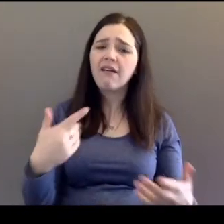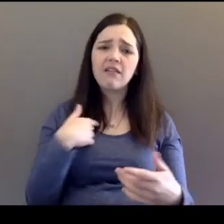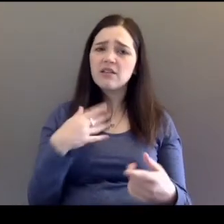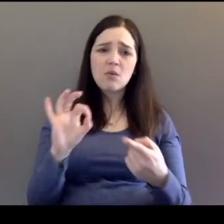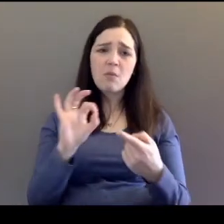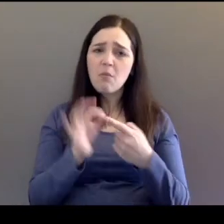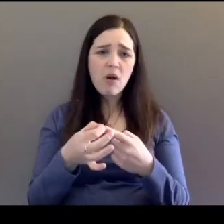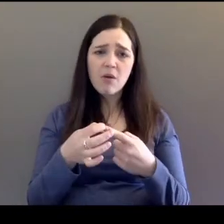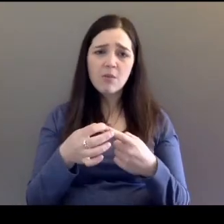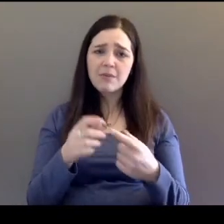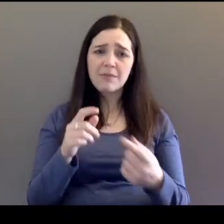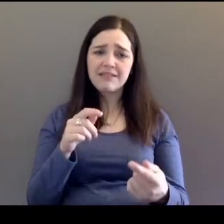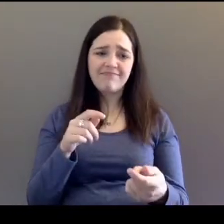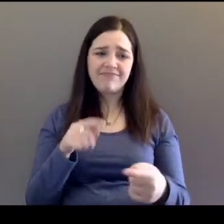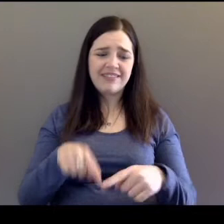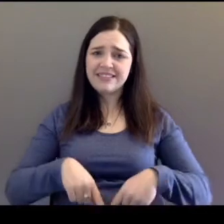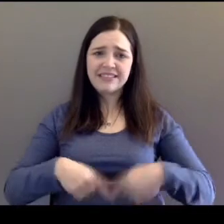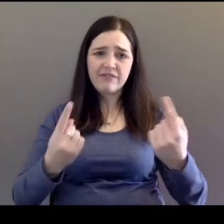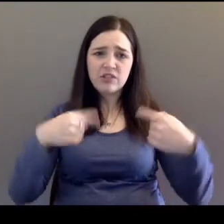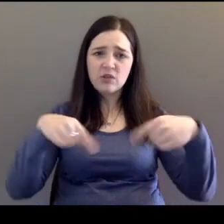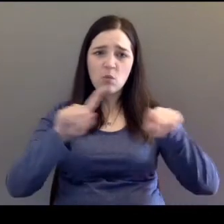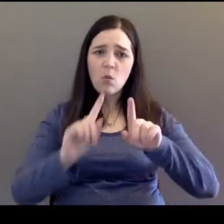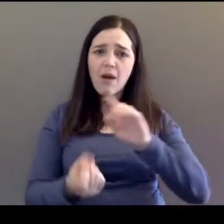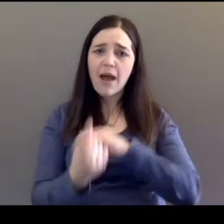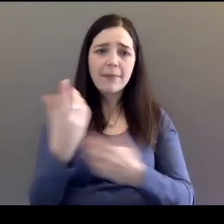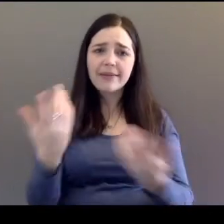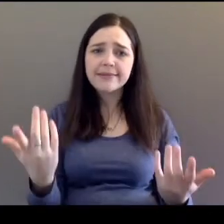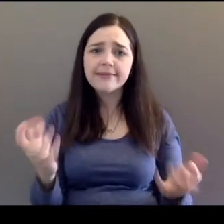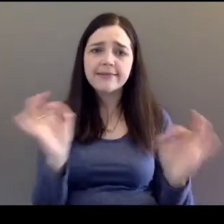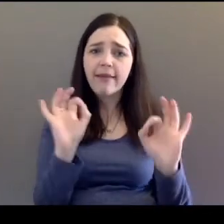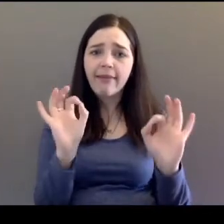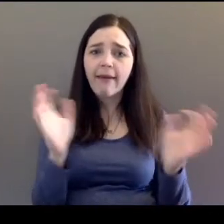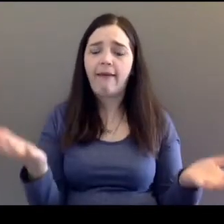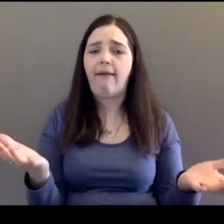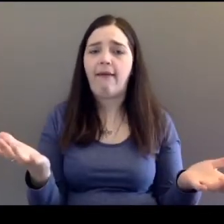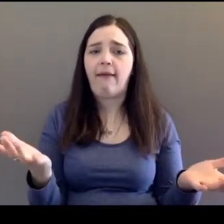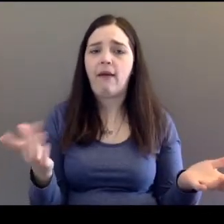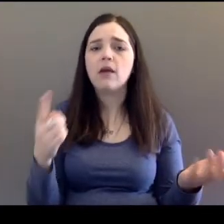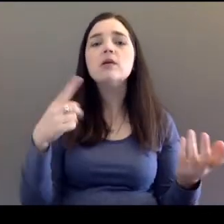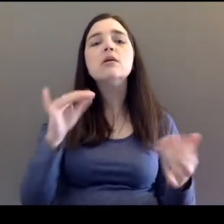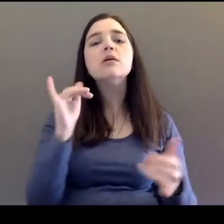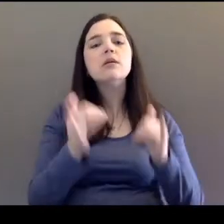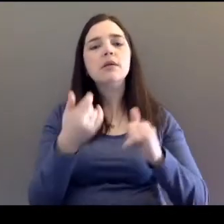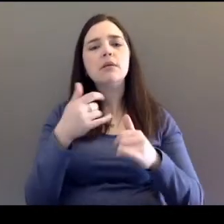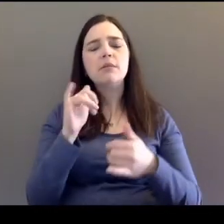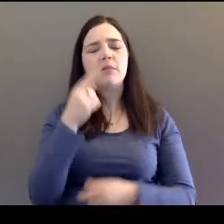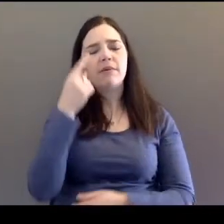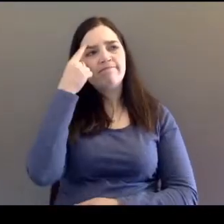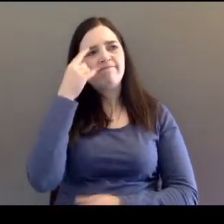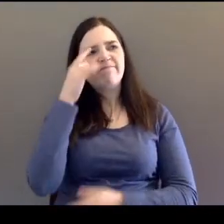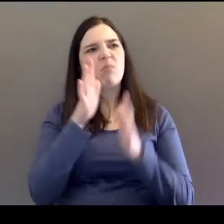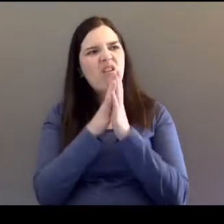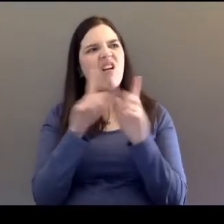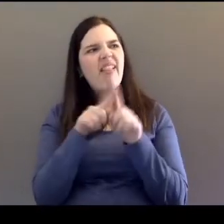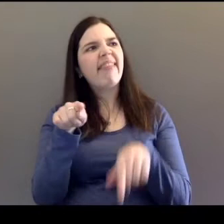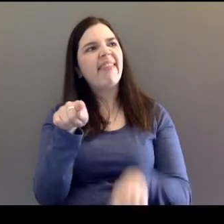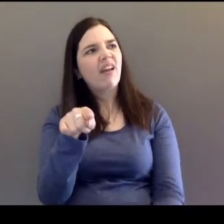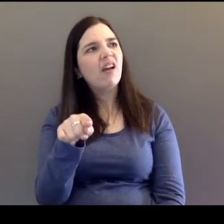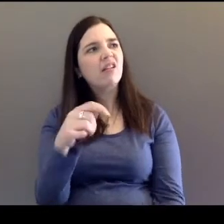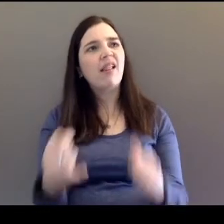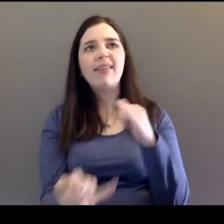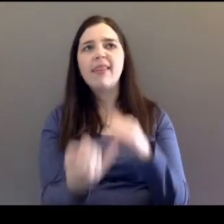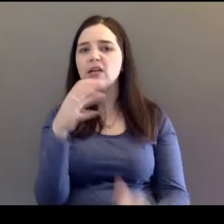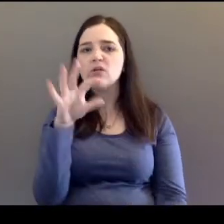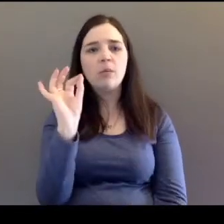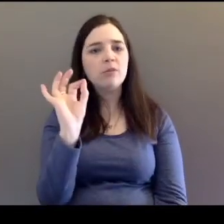any difference whatsoever to what happens in the end. And sometimes that's how people look at prayer. It's a last resort.